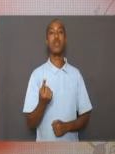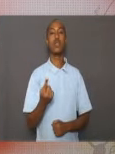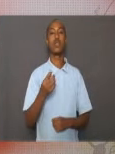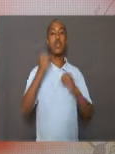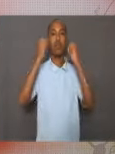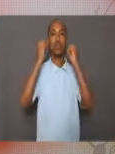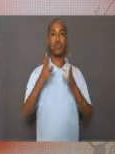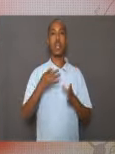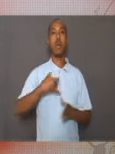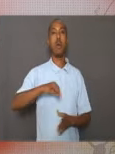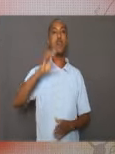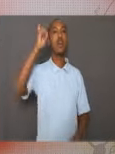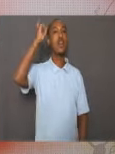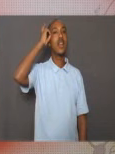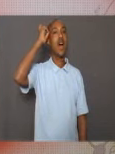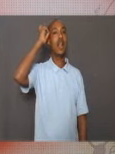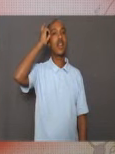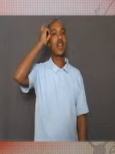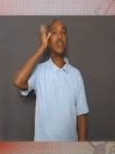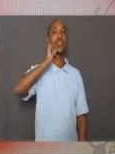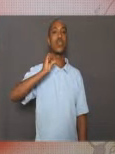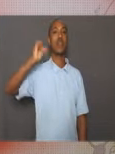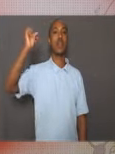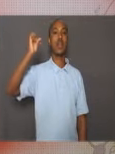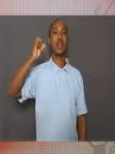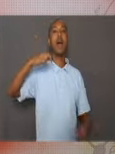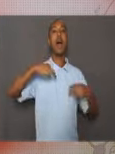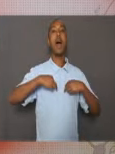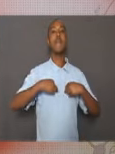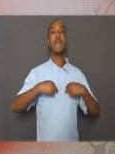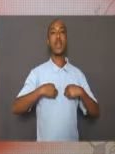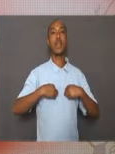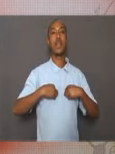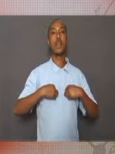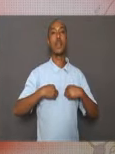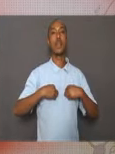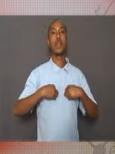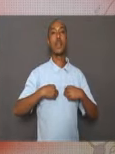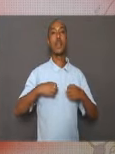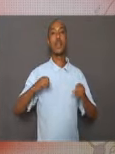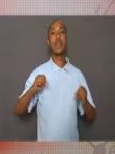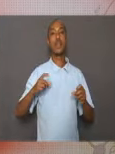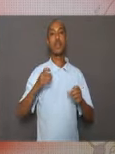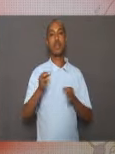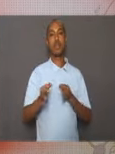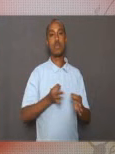postulates of Dalton's theory have been disproven.